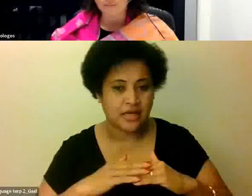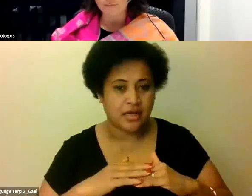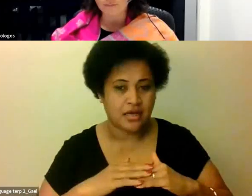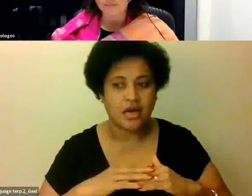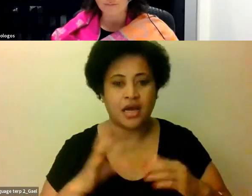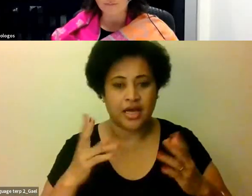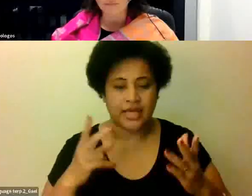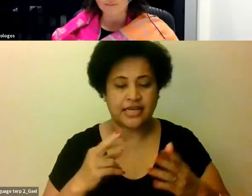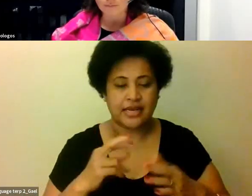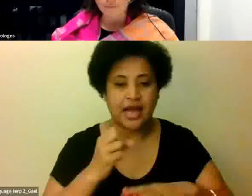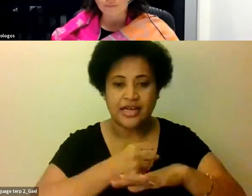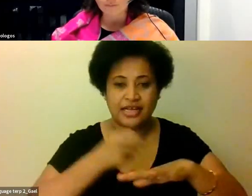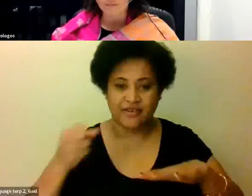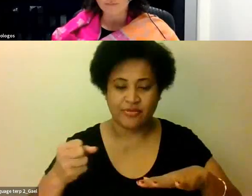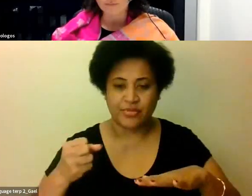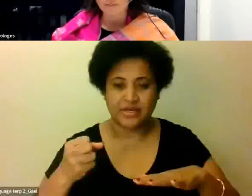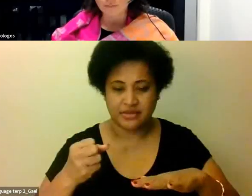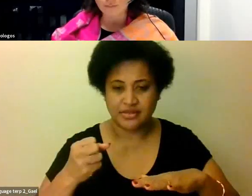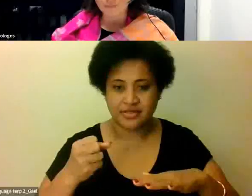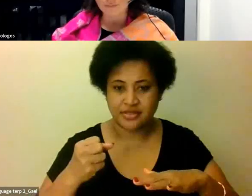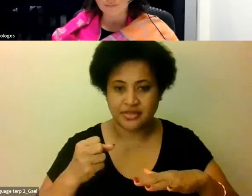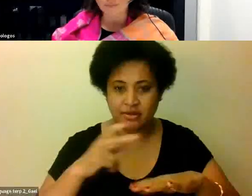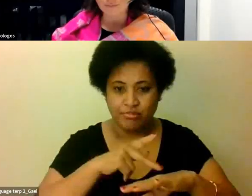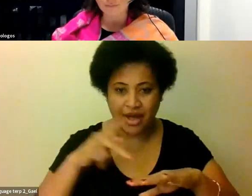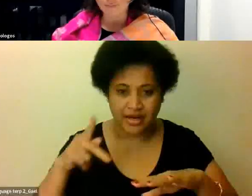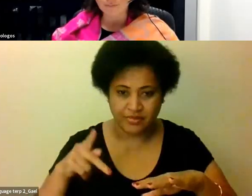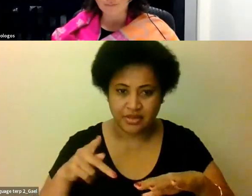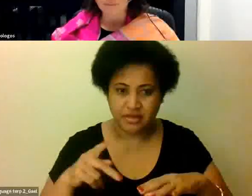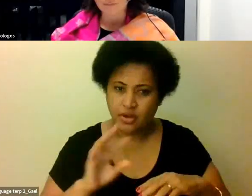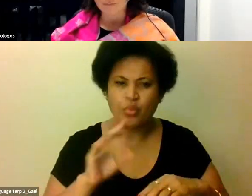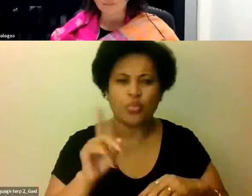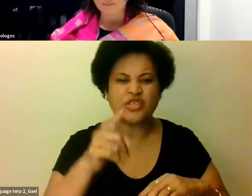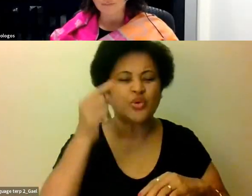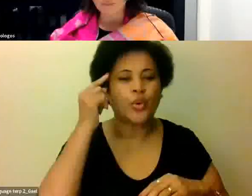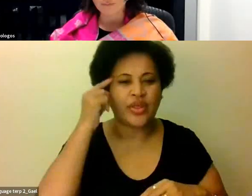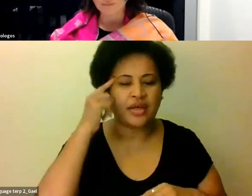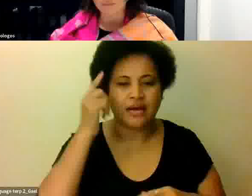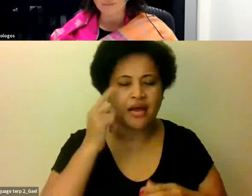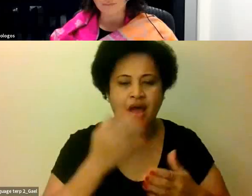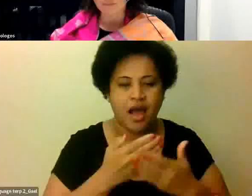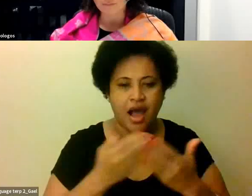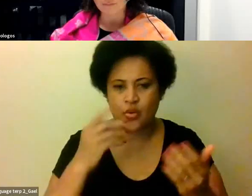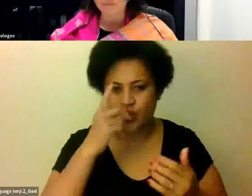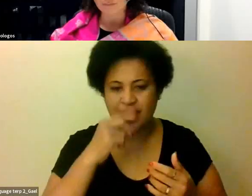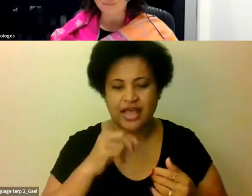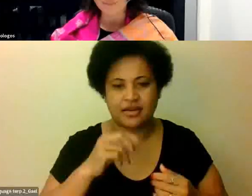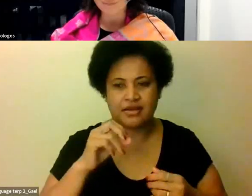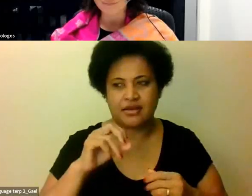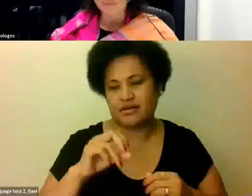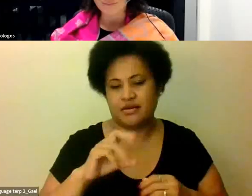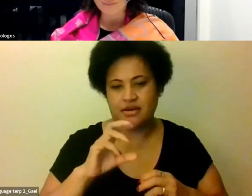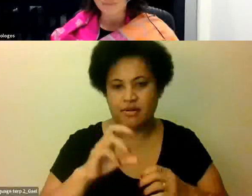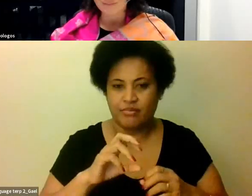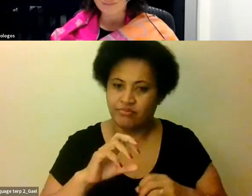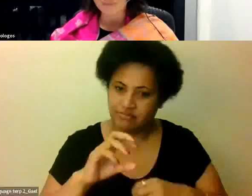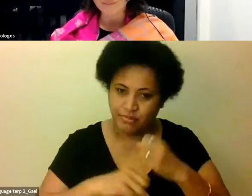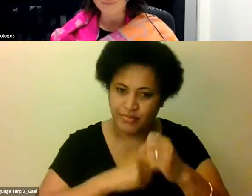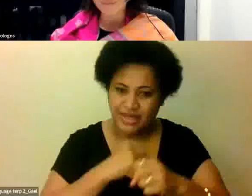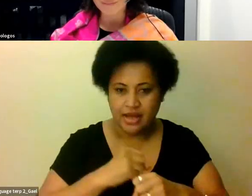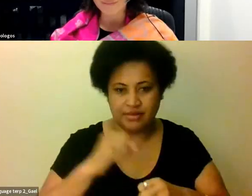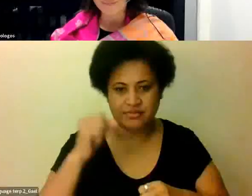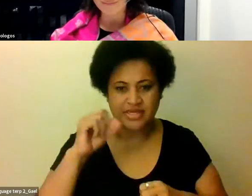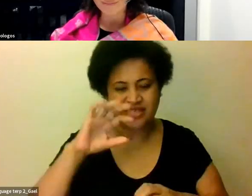government? And do you think that would lead to better outcomes as we navigate these emerging technologies that